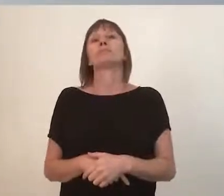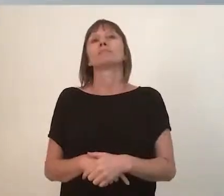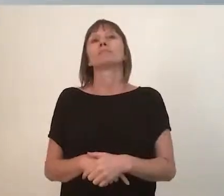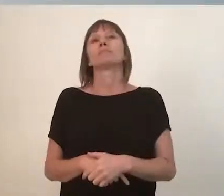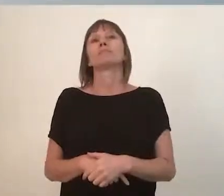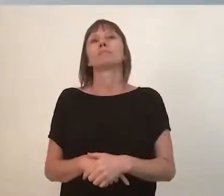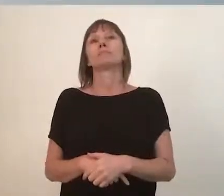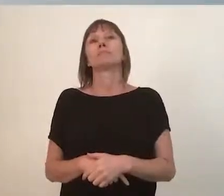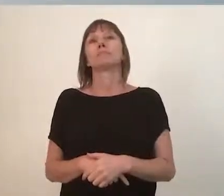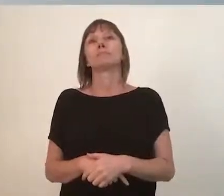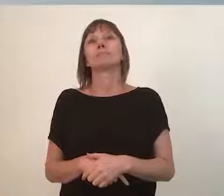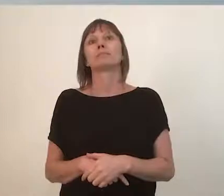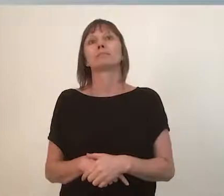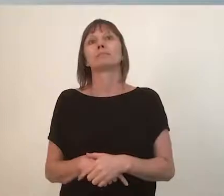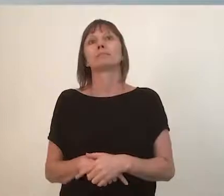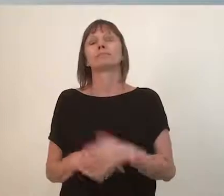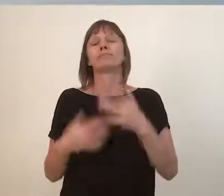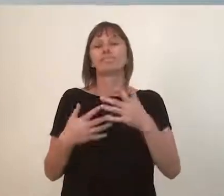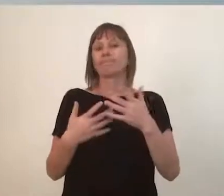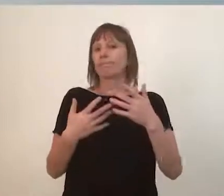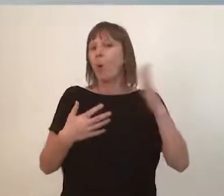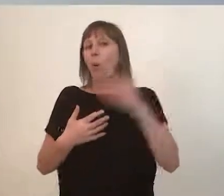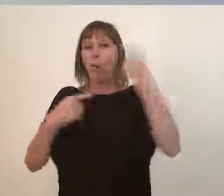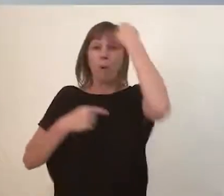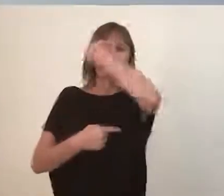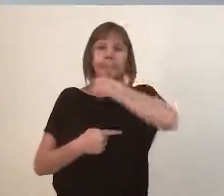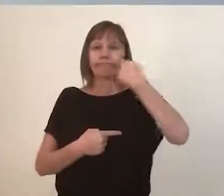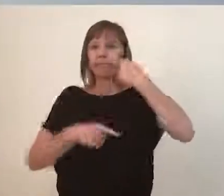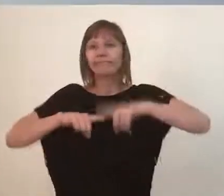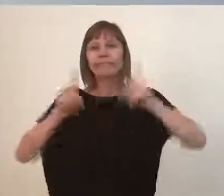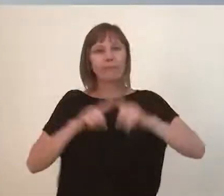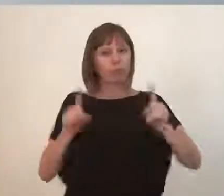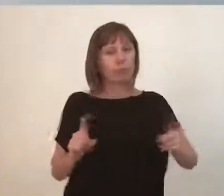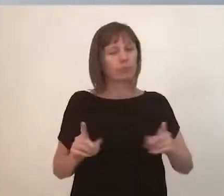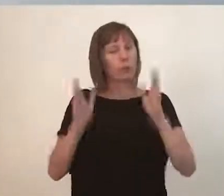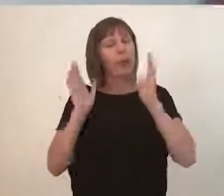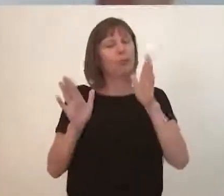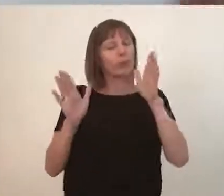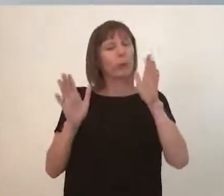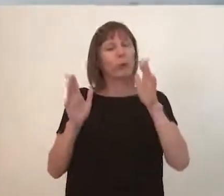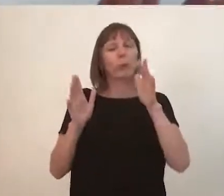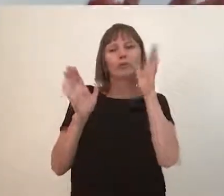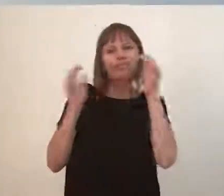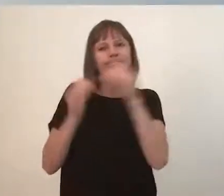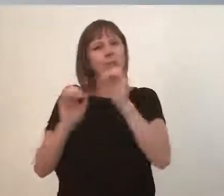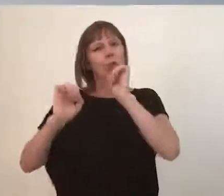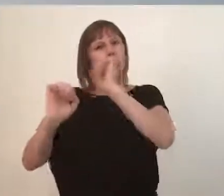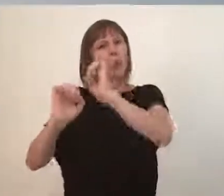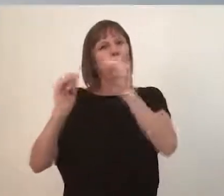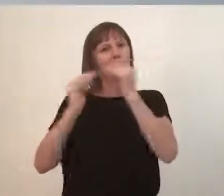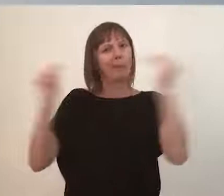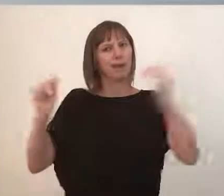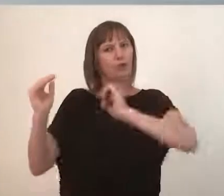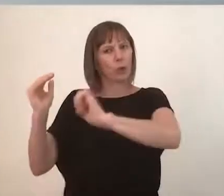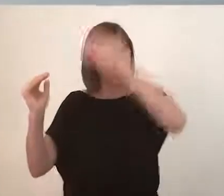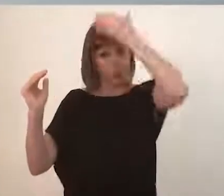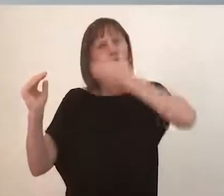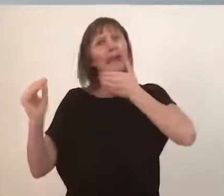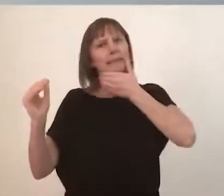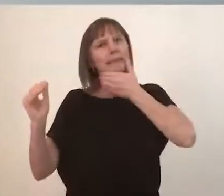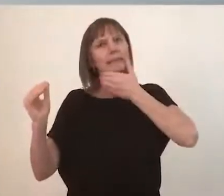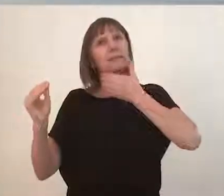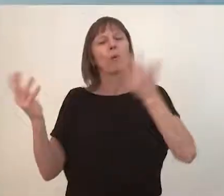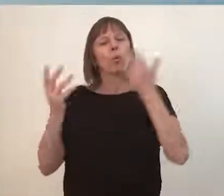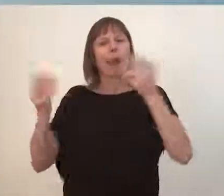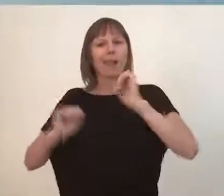contour. And so that's what I do, but I don't draw it like a 3. All face shapes are different and you just have to contour to